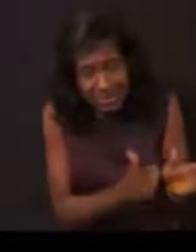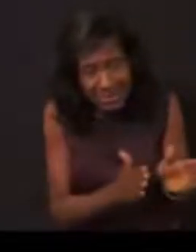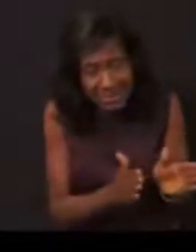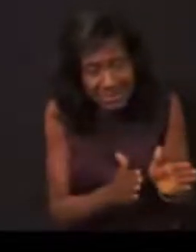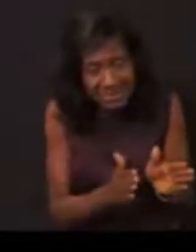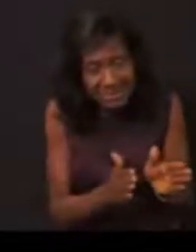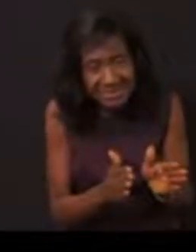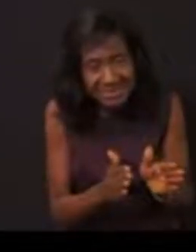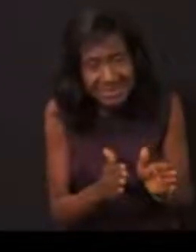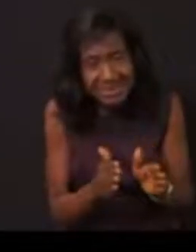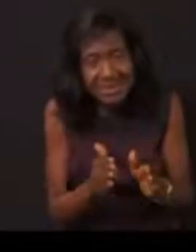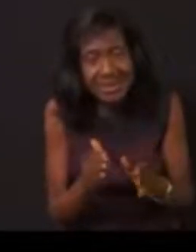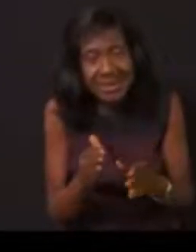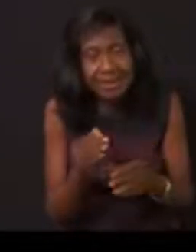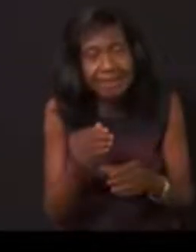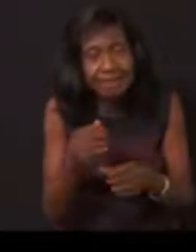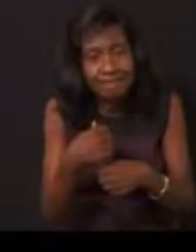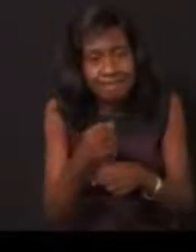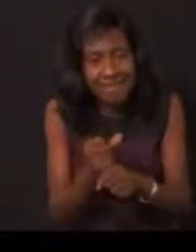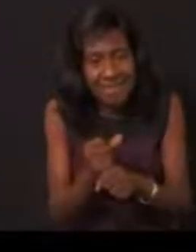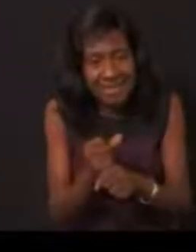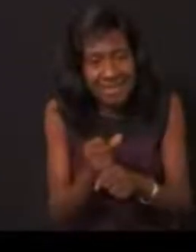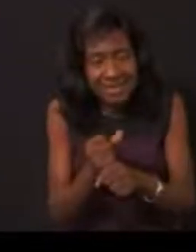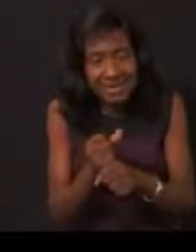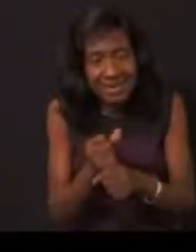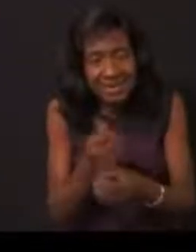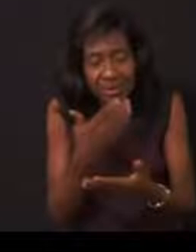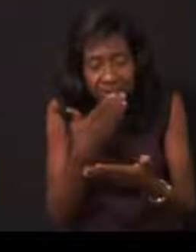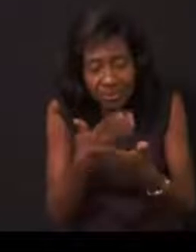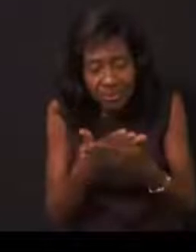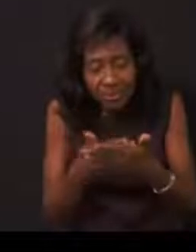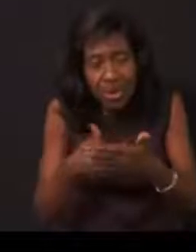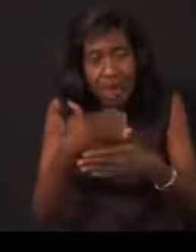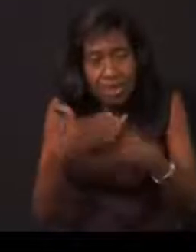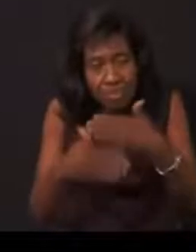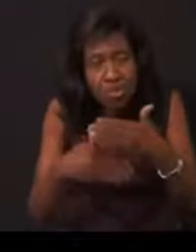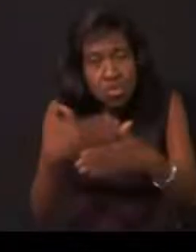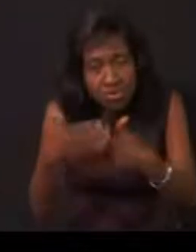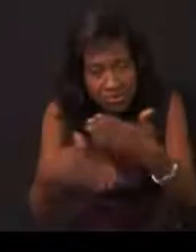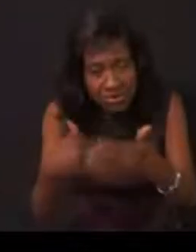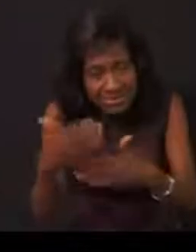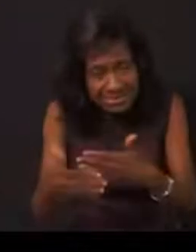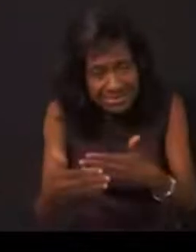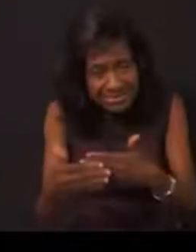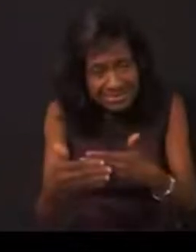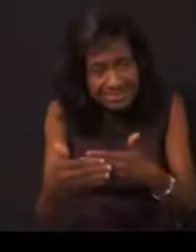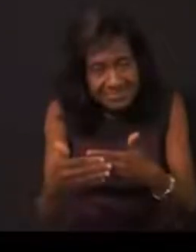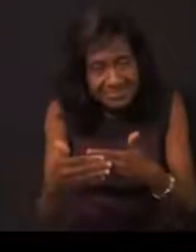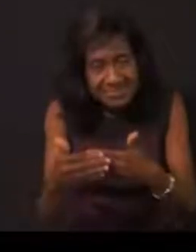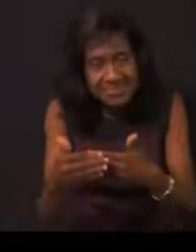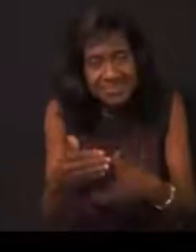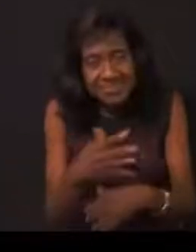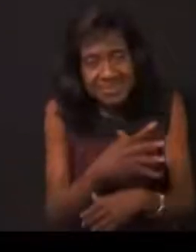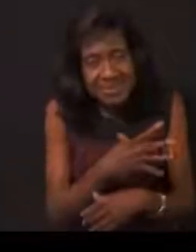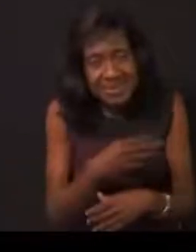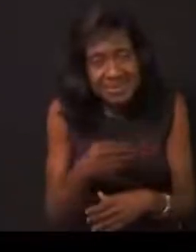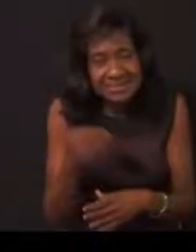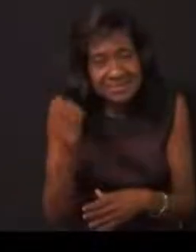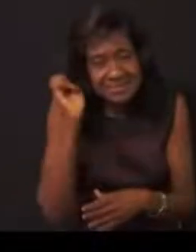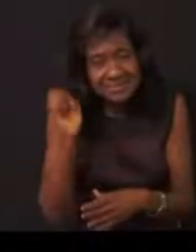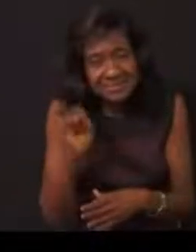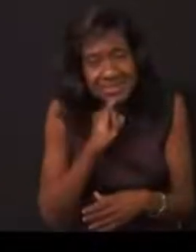very significant progress. So we are a lot further ahead than we were in recent weeks, and I'm